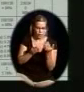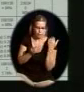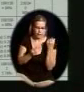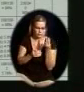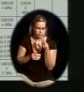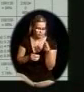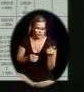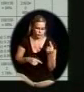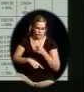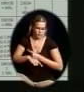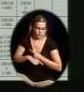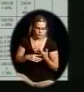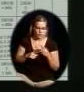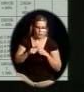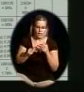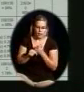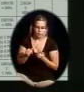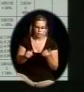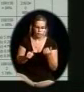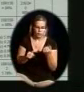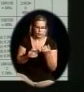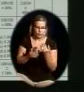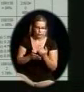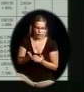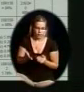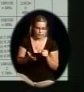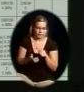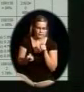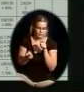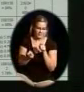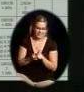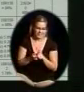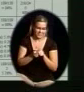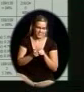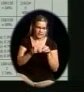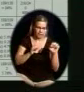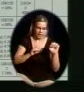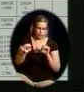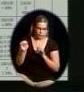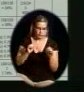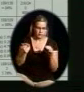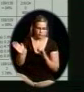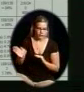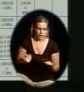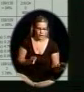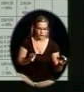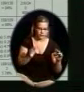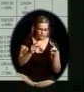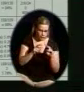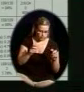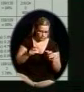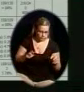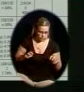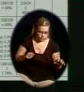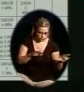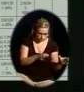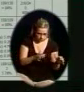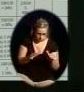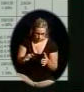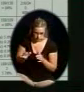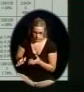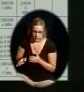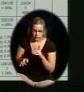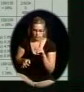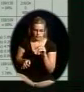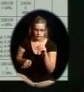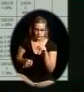days. But every part of this particular evaluation plan is analyzed and broken down so that the